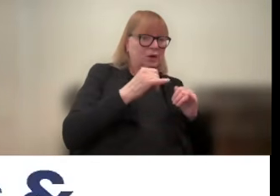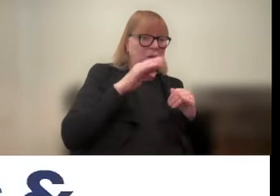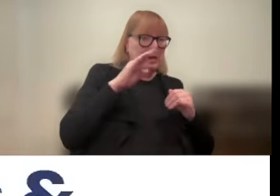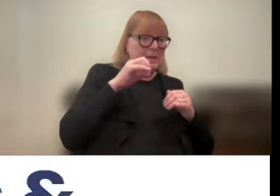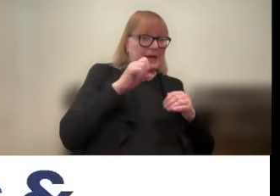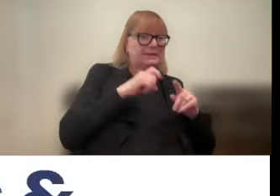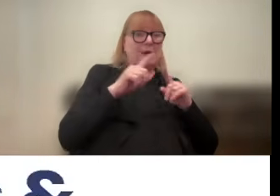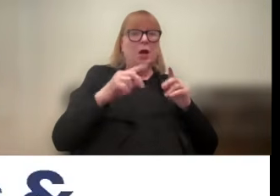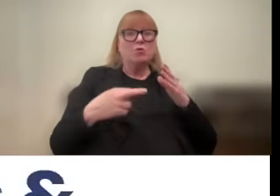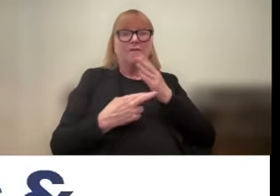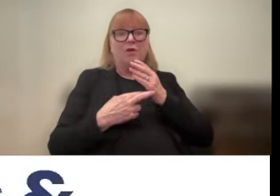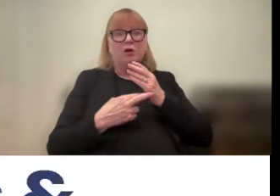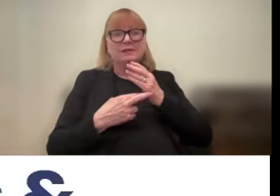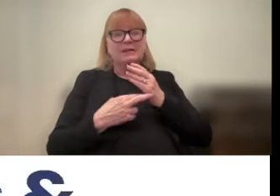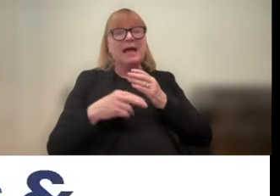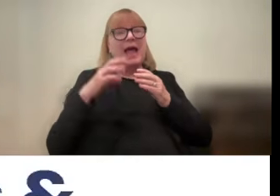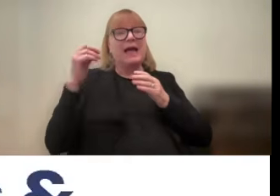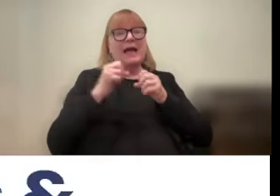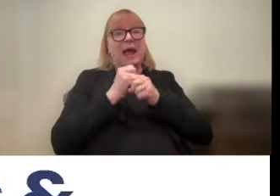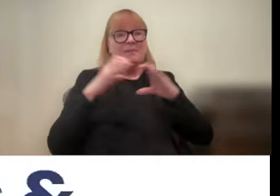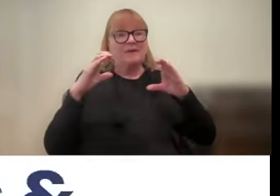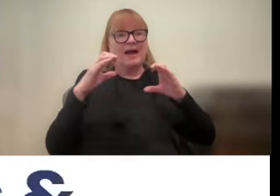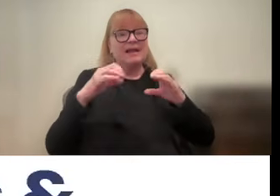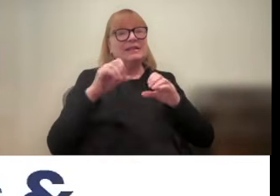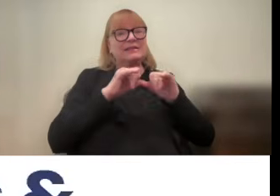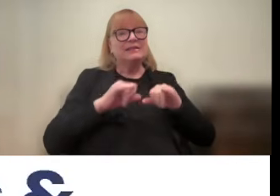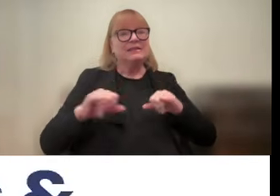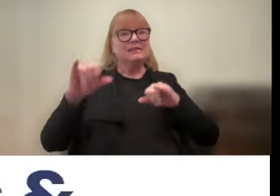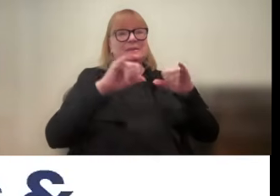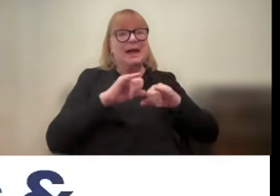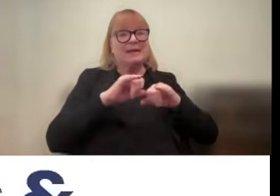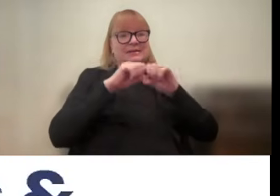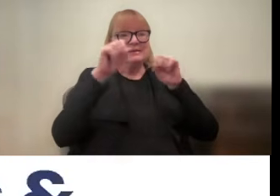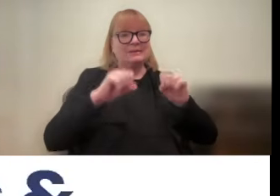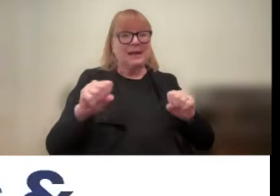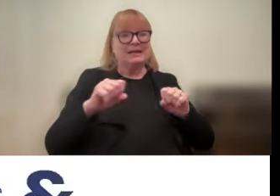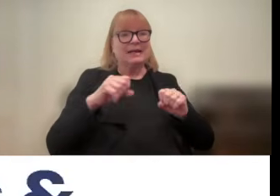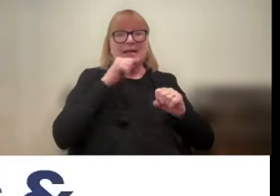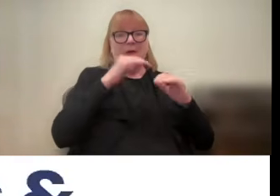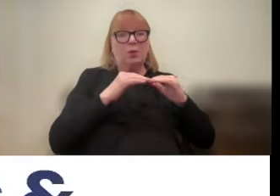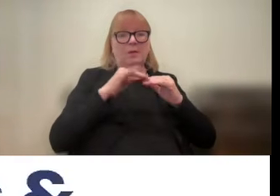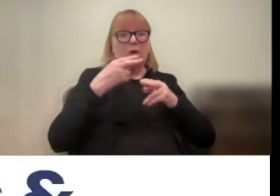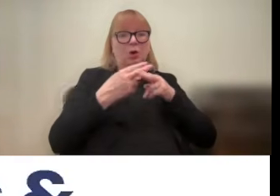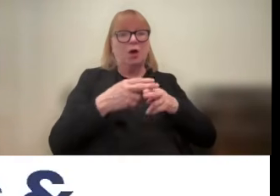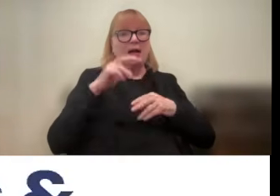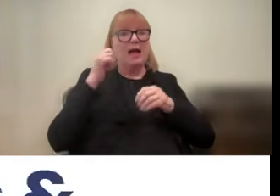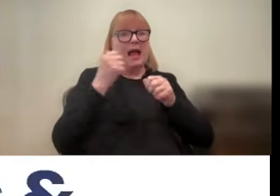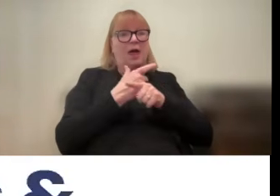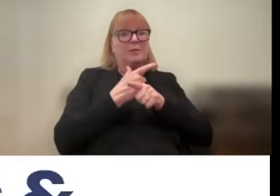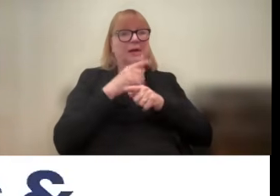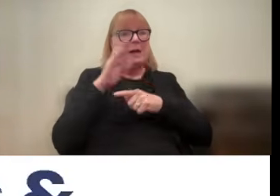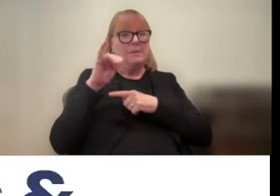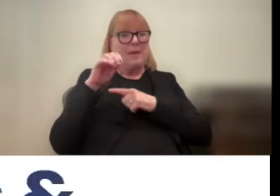actually reinforce and amplify systematic inequalities. And that's something that we call algorithmic